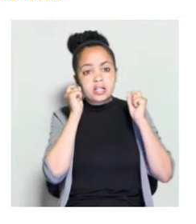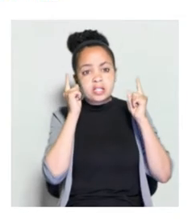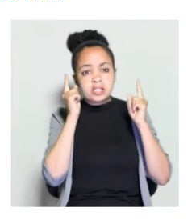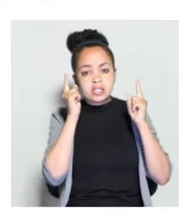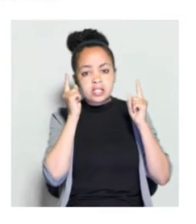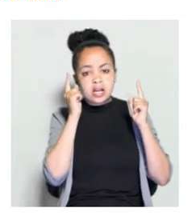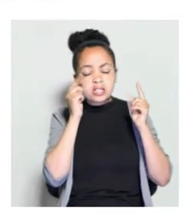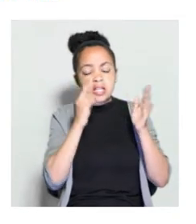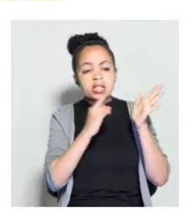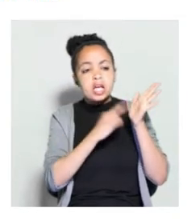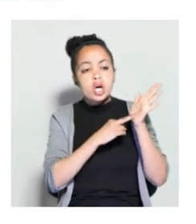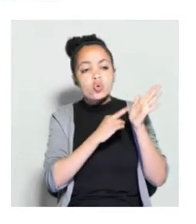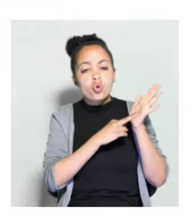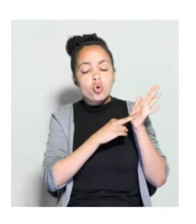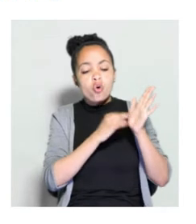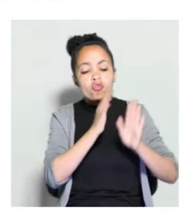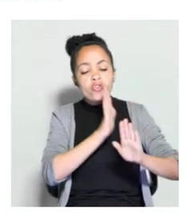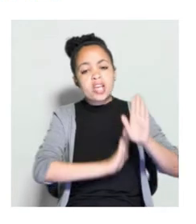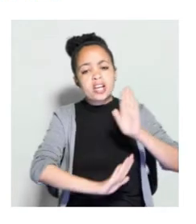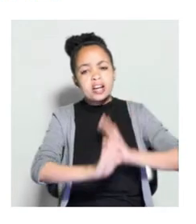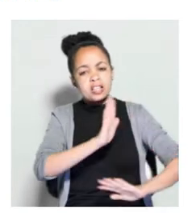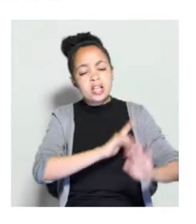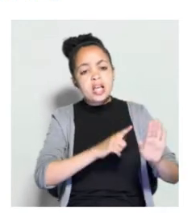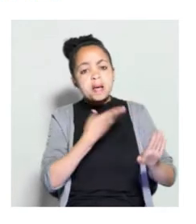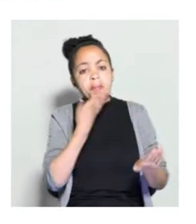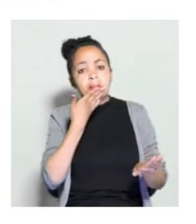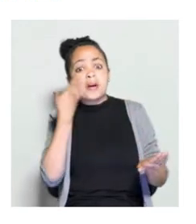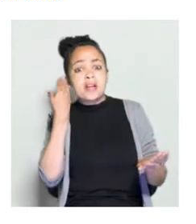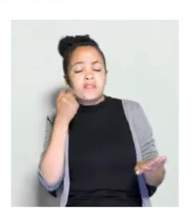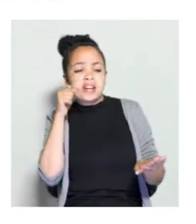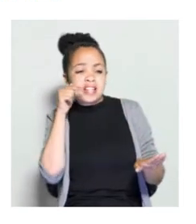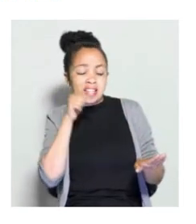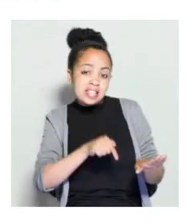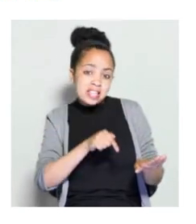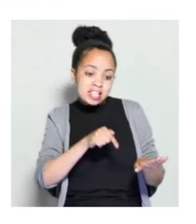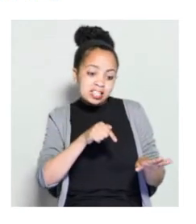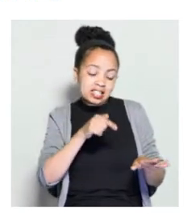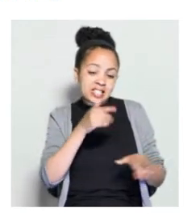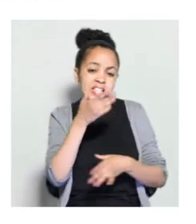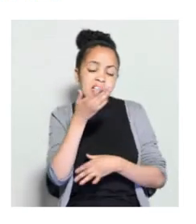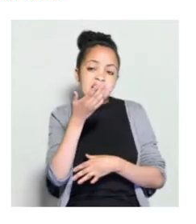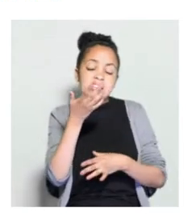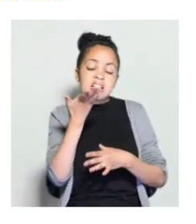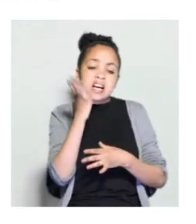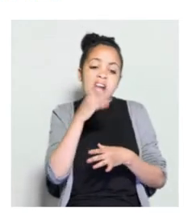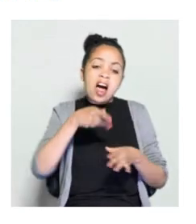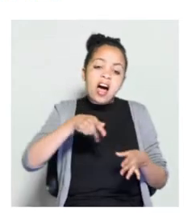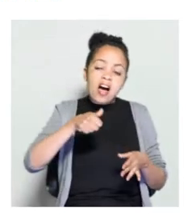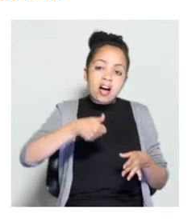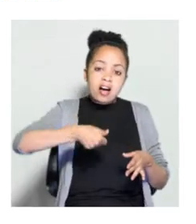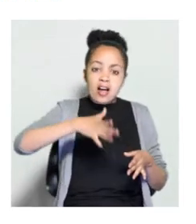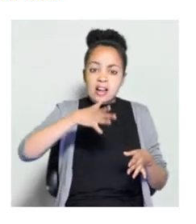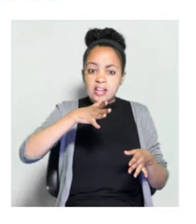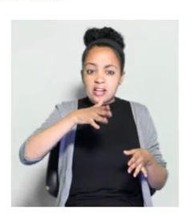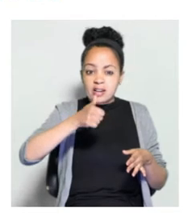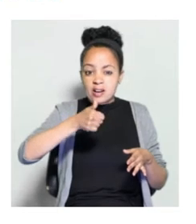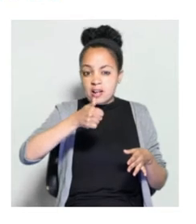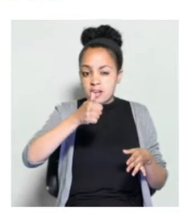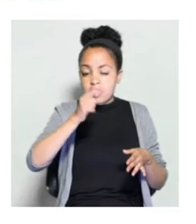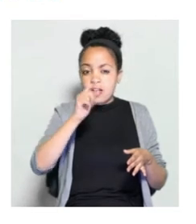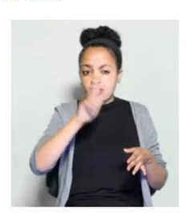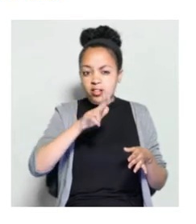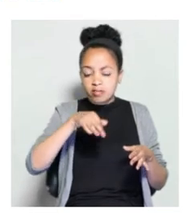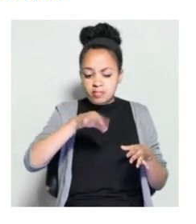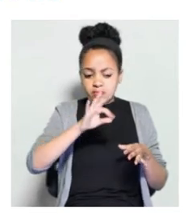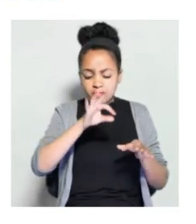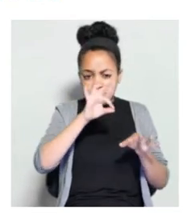understand the rule of inheritance. He preferred this garden pea plant for his experimentation because